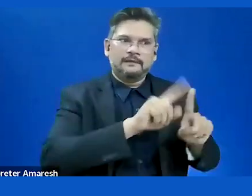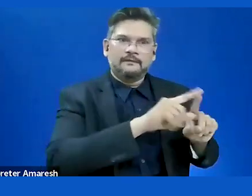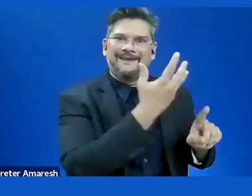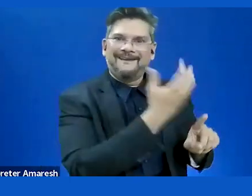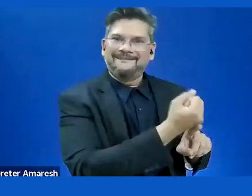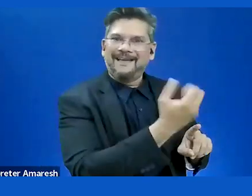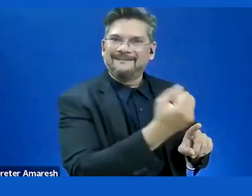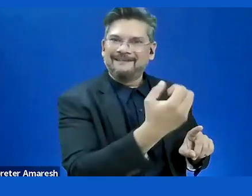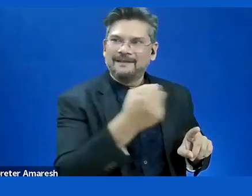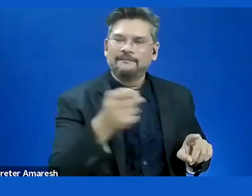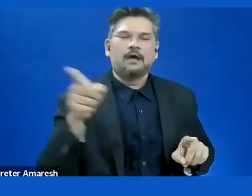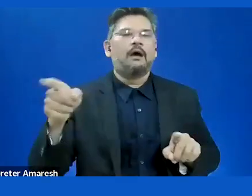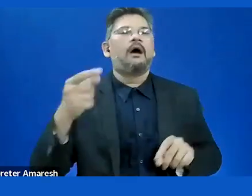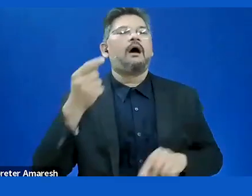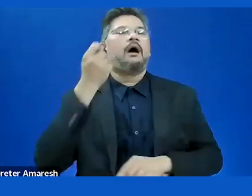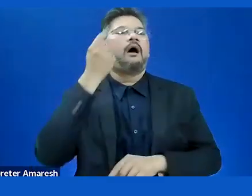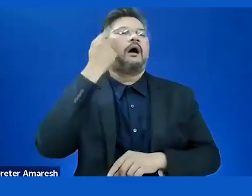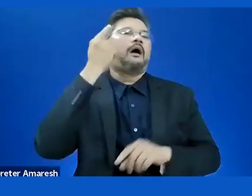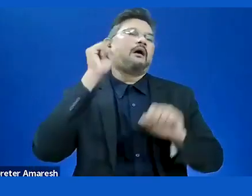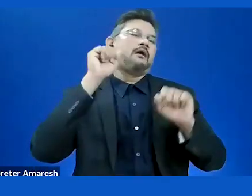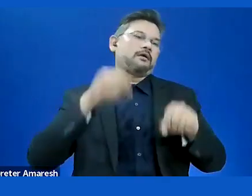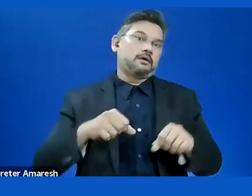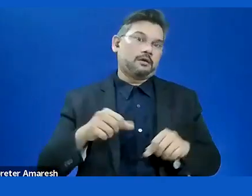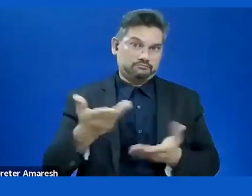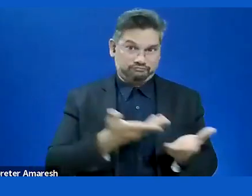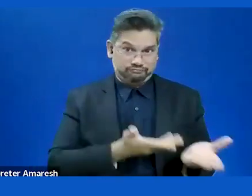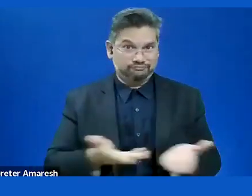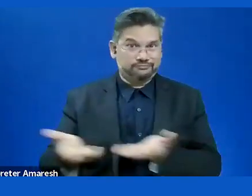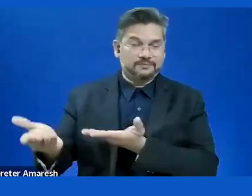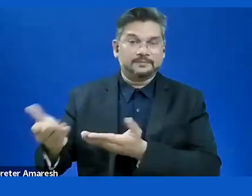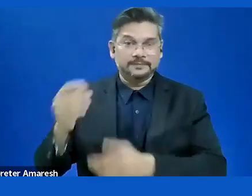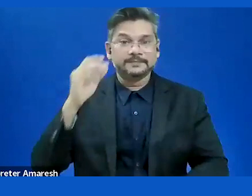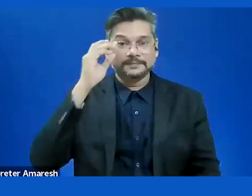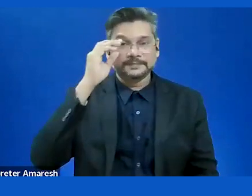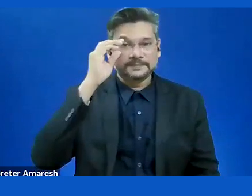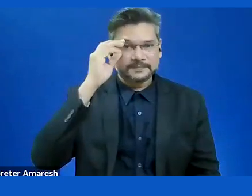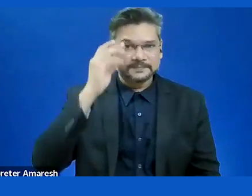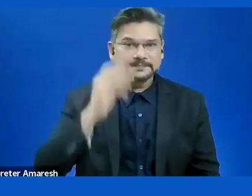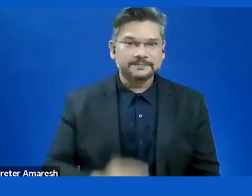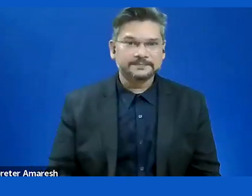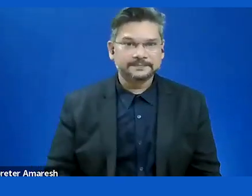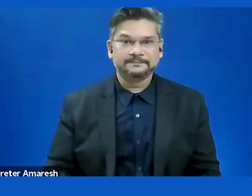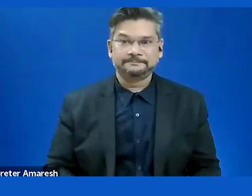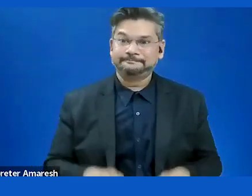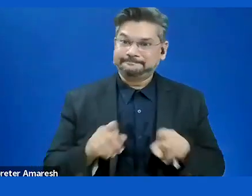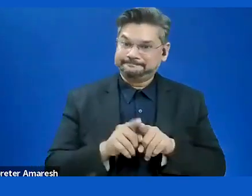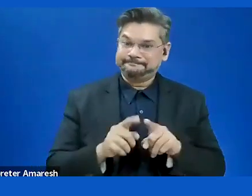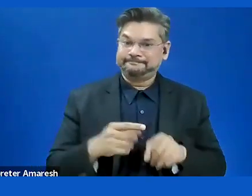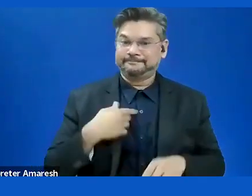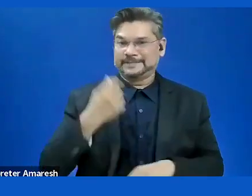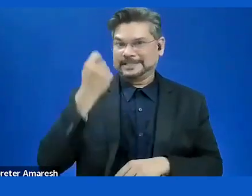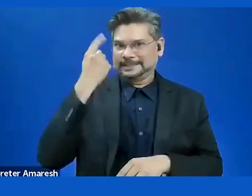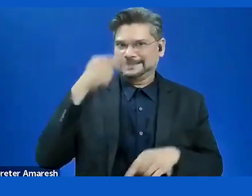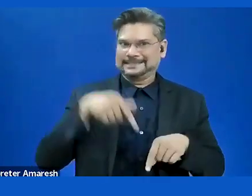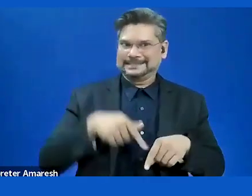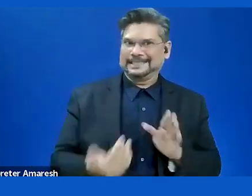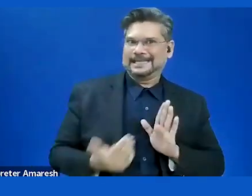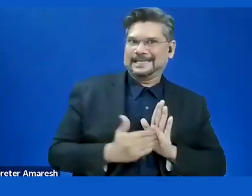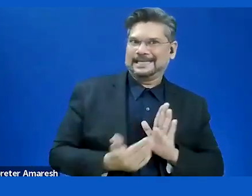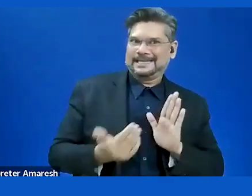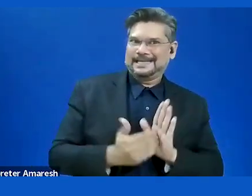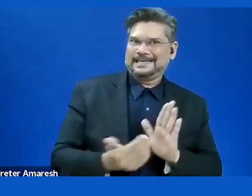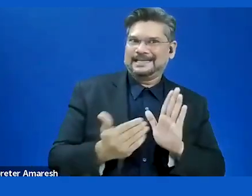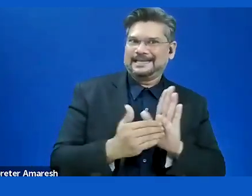now. Yes, thank you. So that's a kind of a recurring thing in these 2 days that the end users don't really know